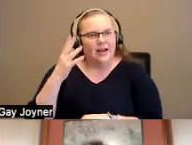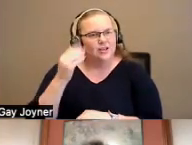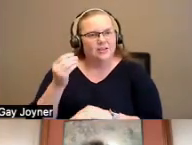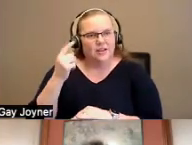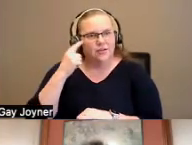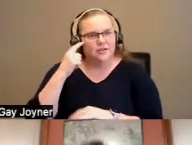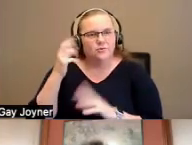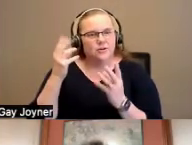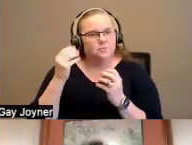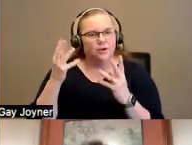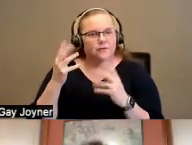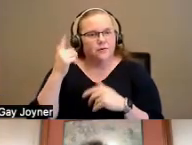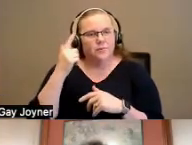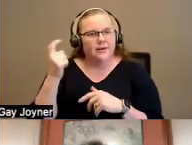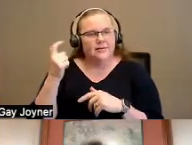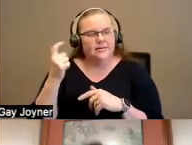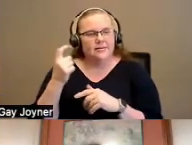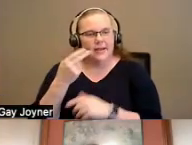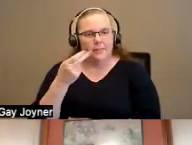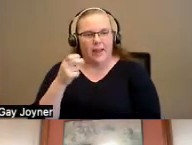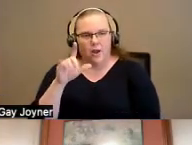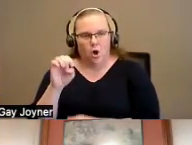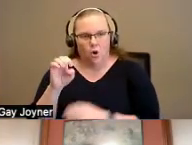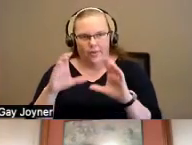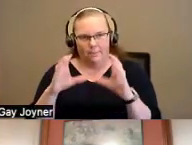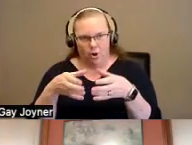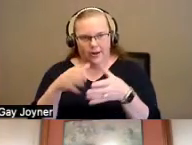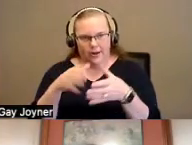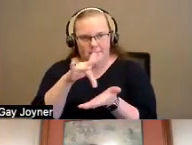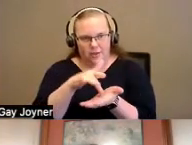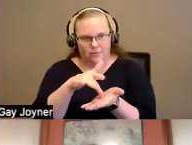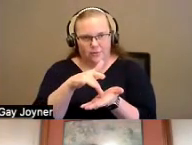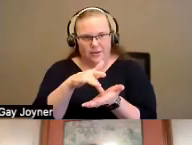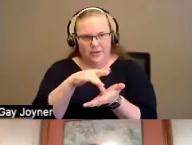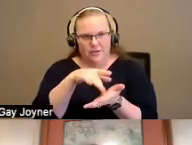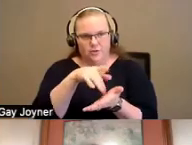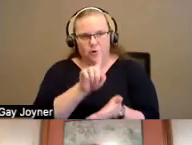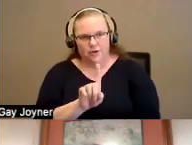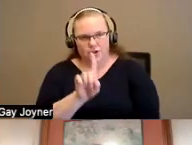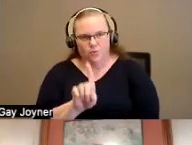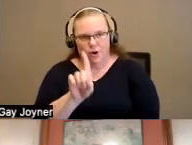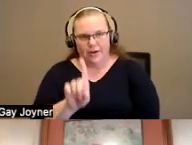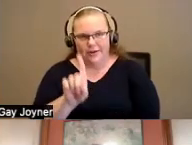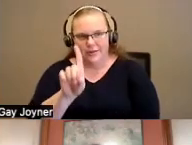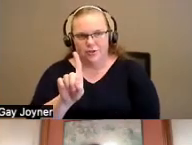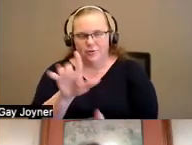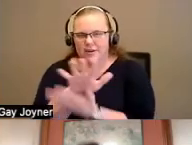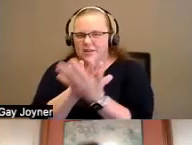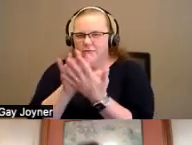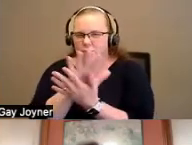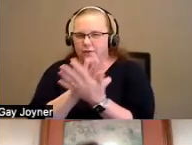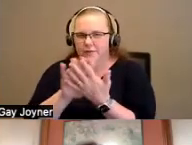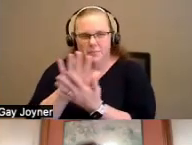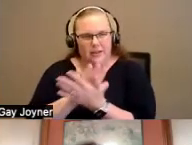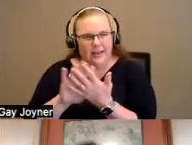And I just thought this was beautiful because that black hole, that part in the middle, is where she's walking into, and